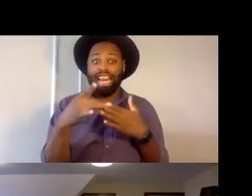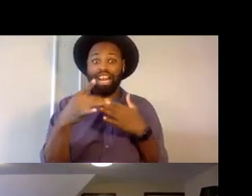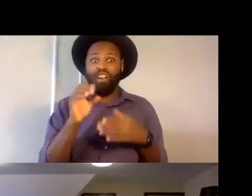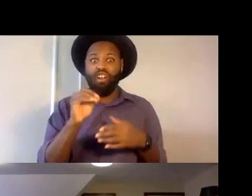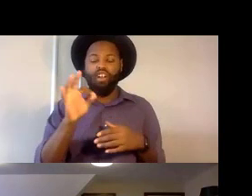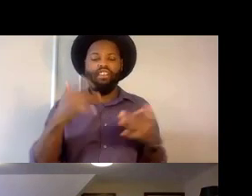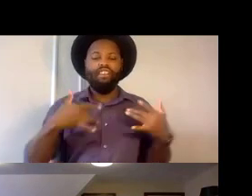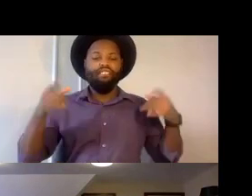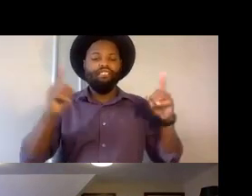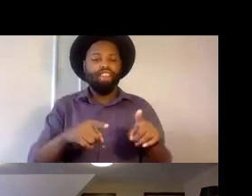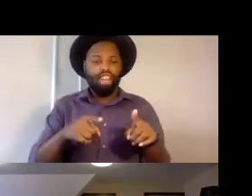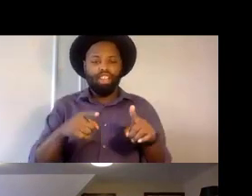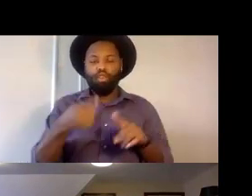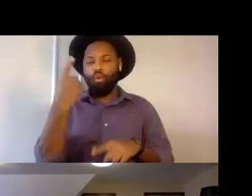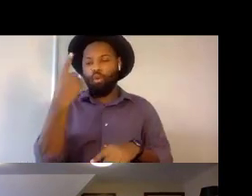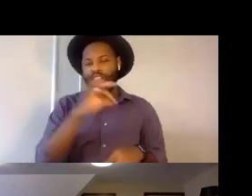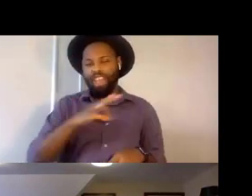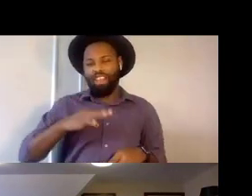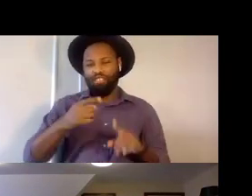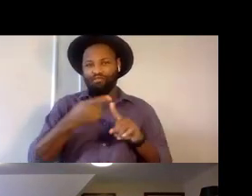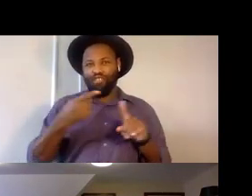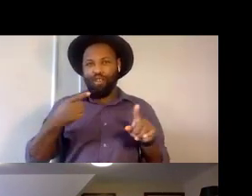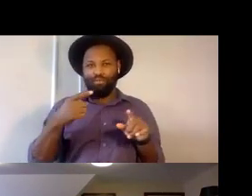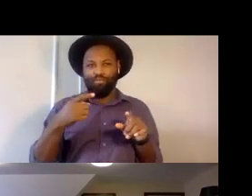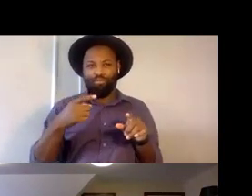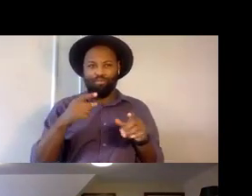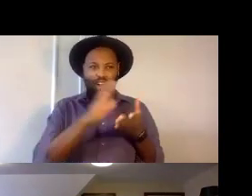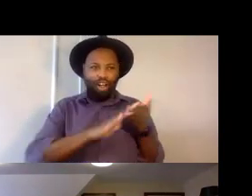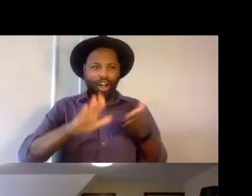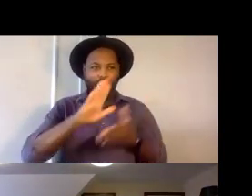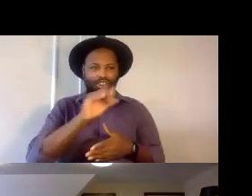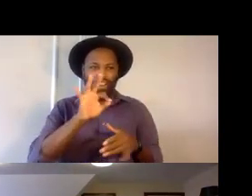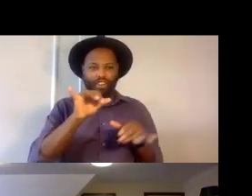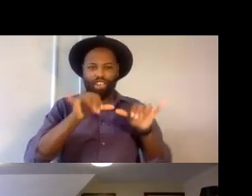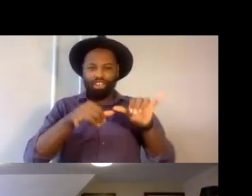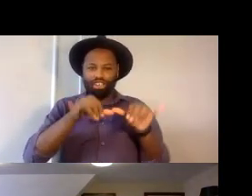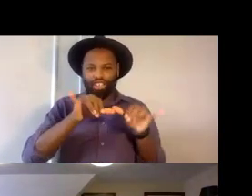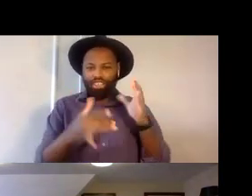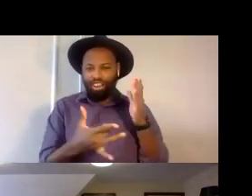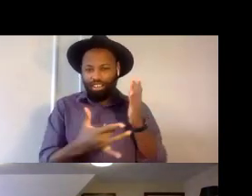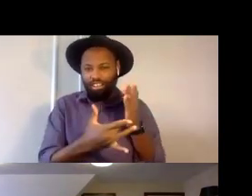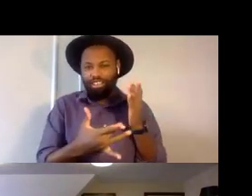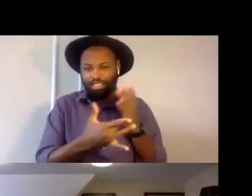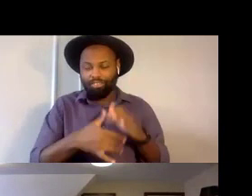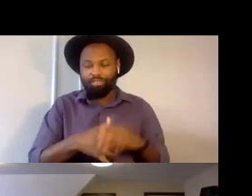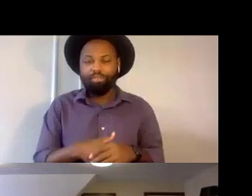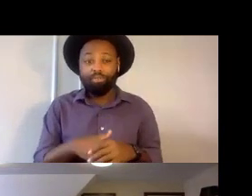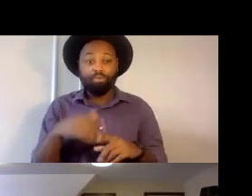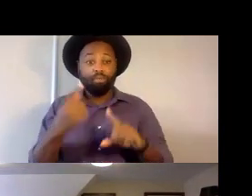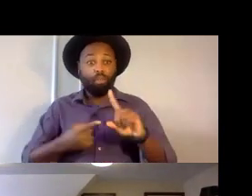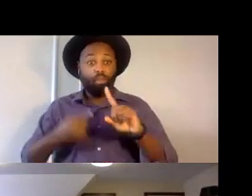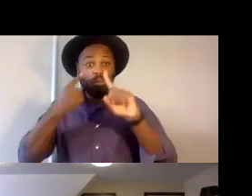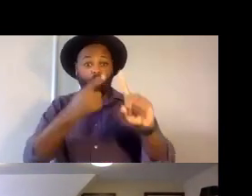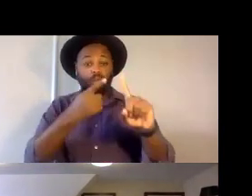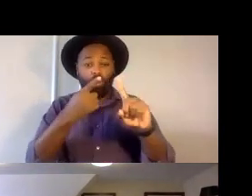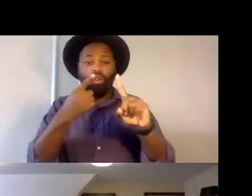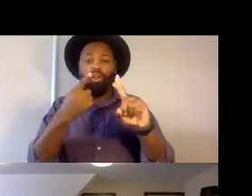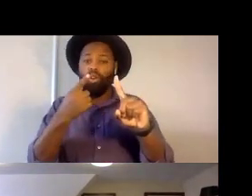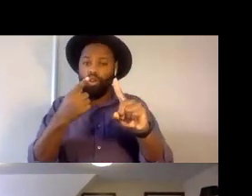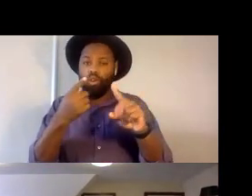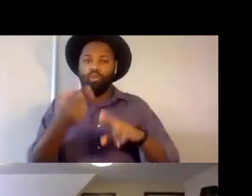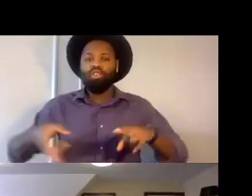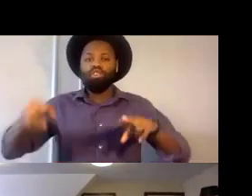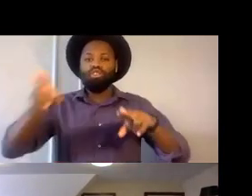faculty from Engineering College, or from College of Engineering Technology. The goal, to increase